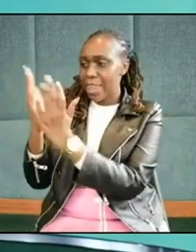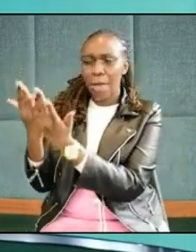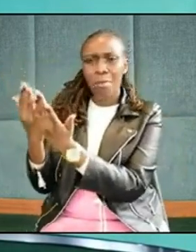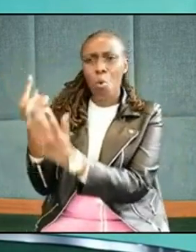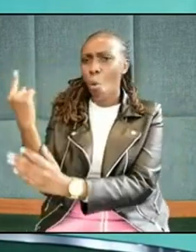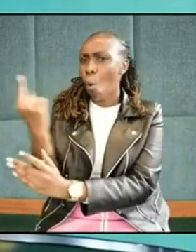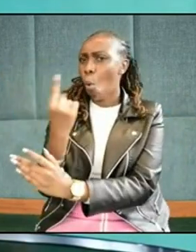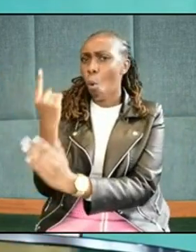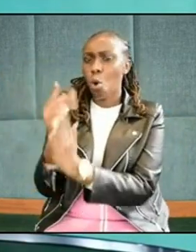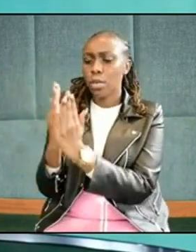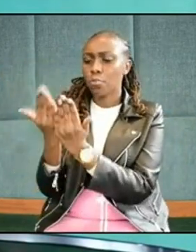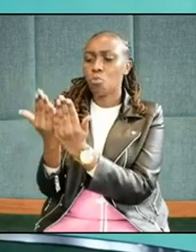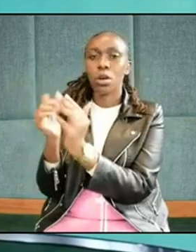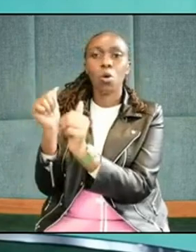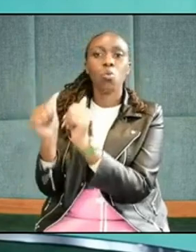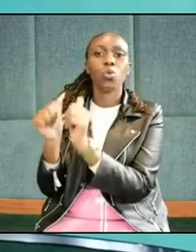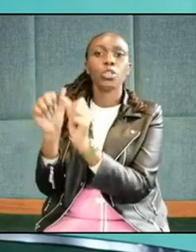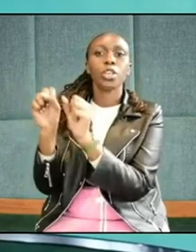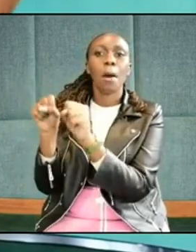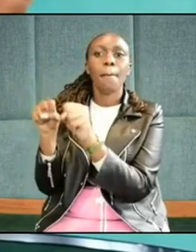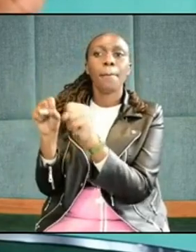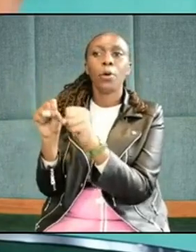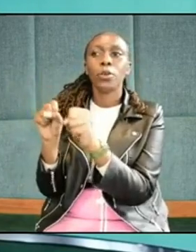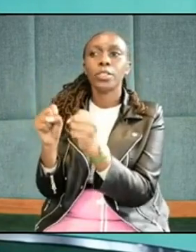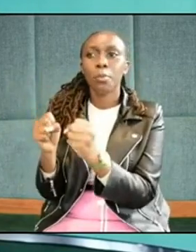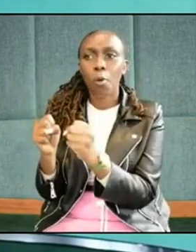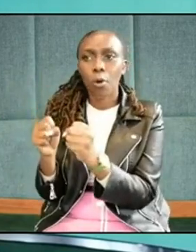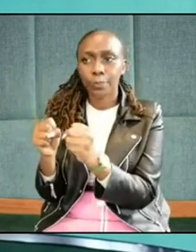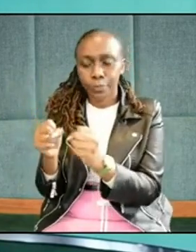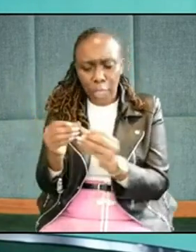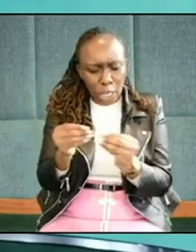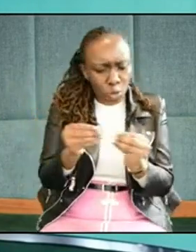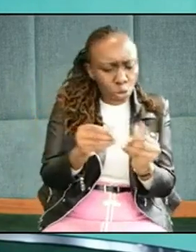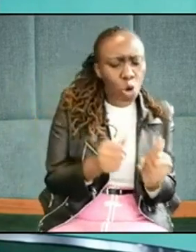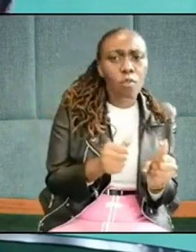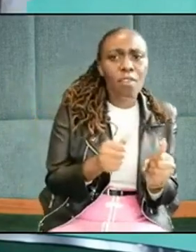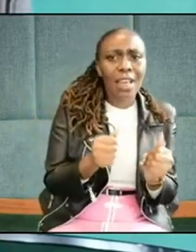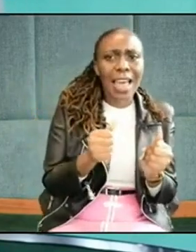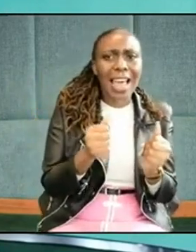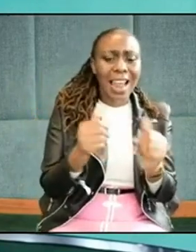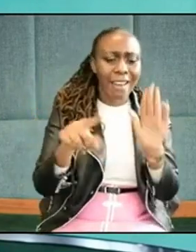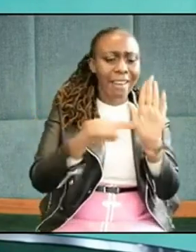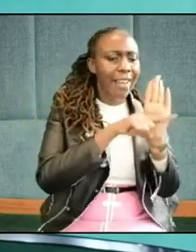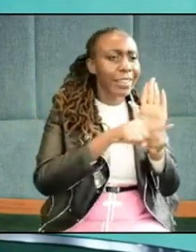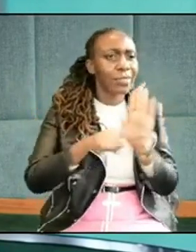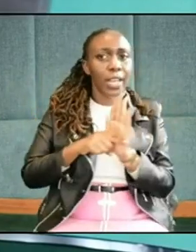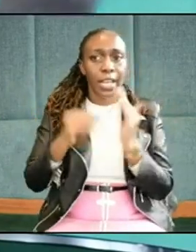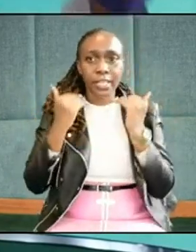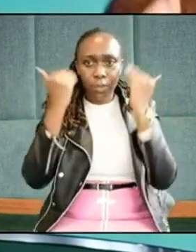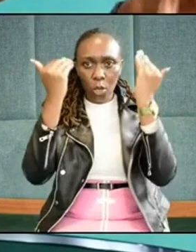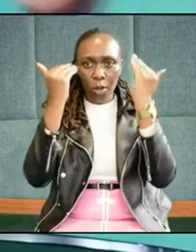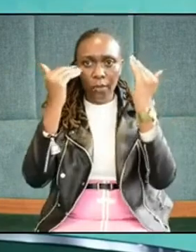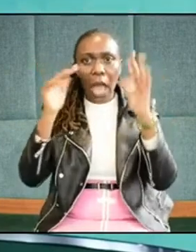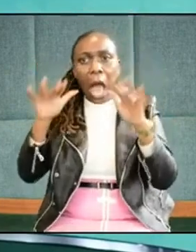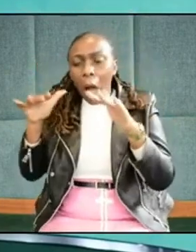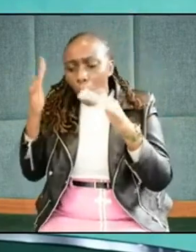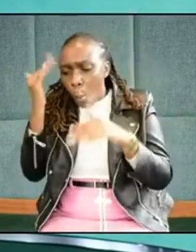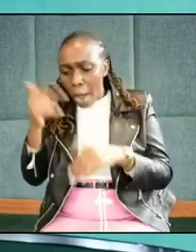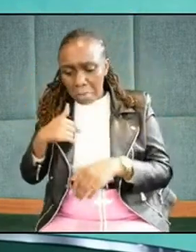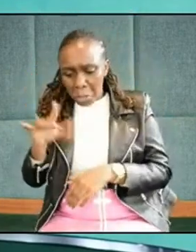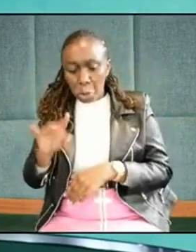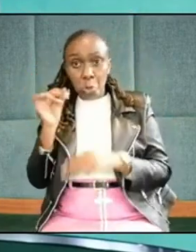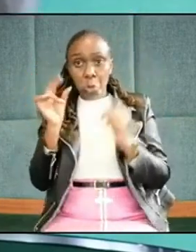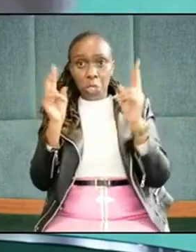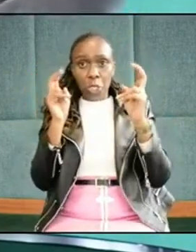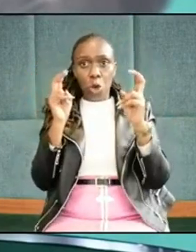our lives that can deal with the negative stress in our lives. How can you choose a title, "Too Blessed to be